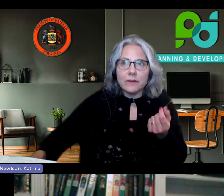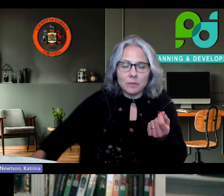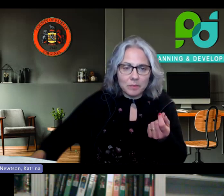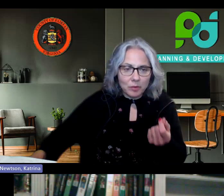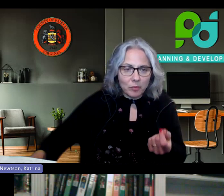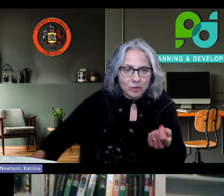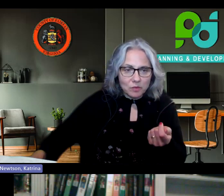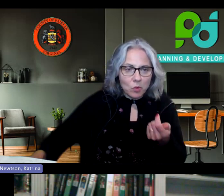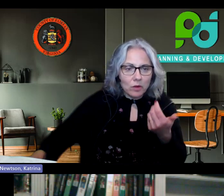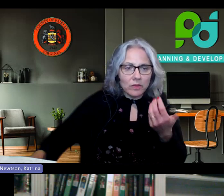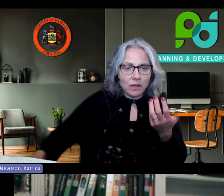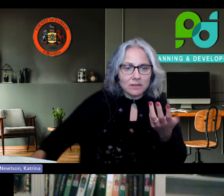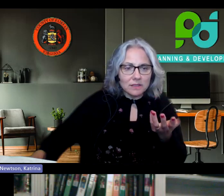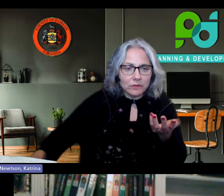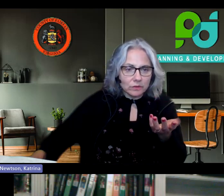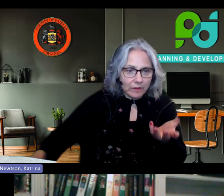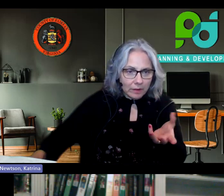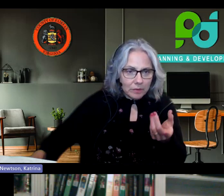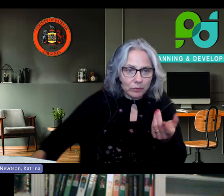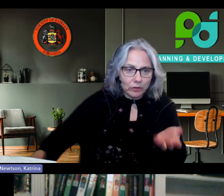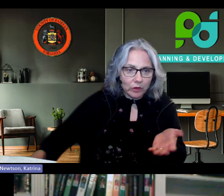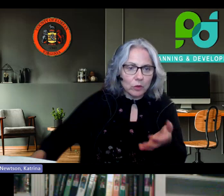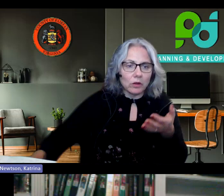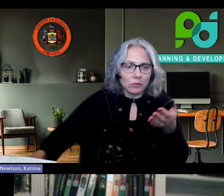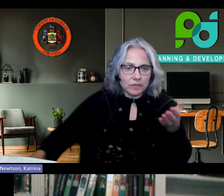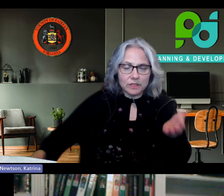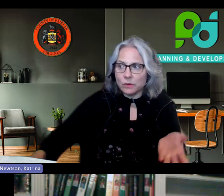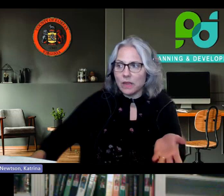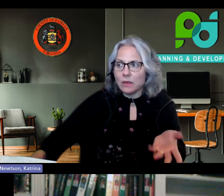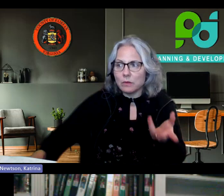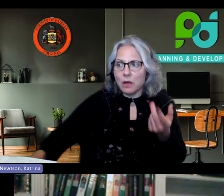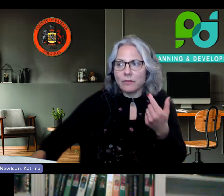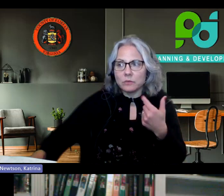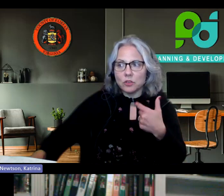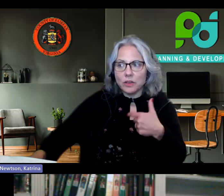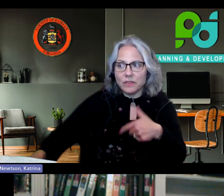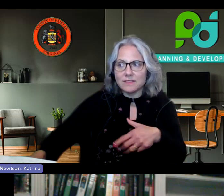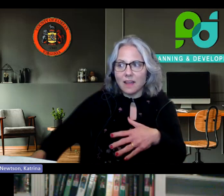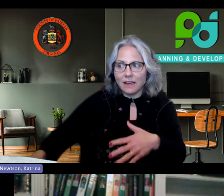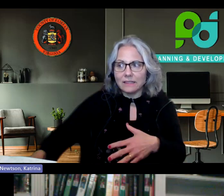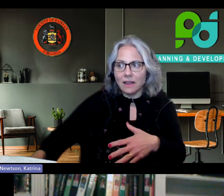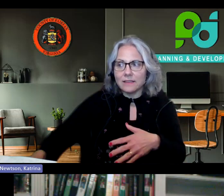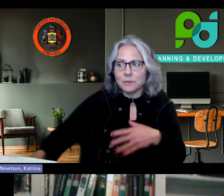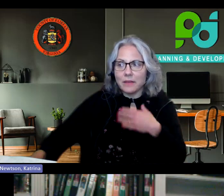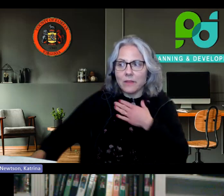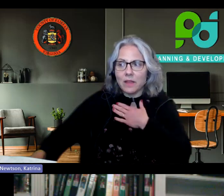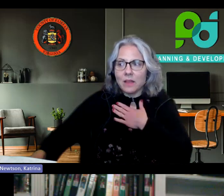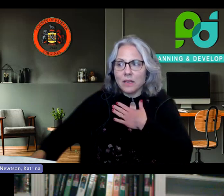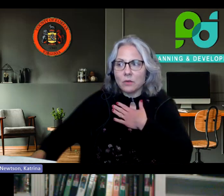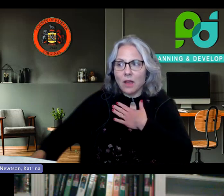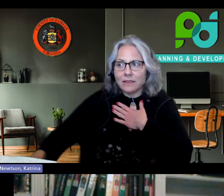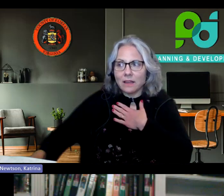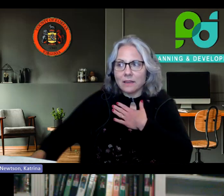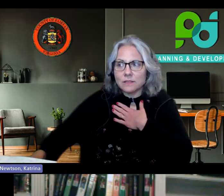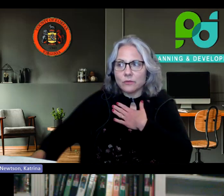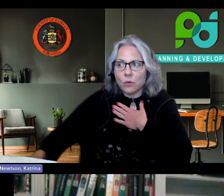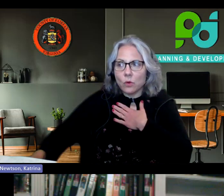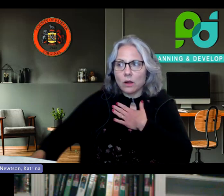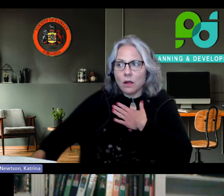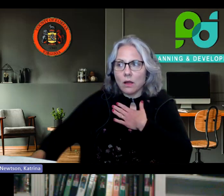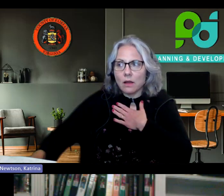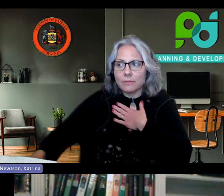a development proposal more in the context for development review or rezoning, we often will look at these guidelines. We have,